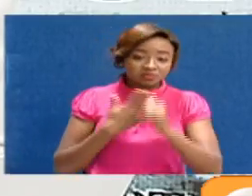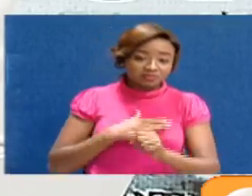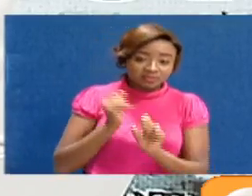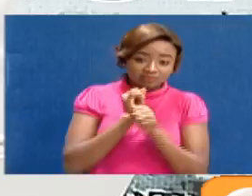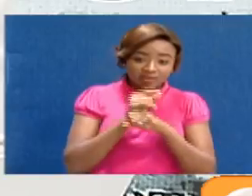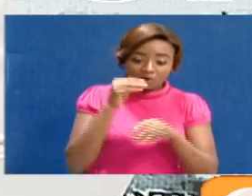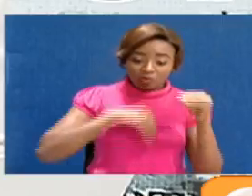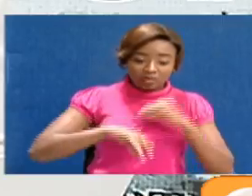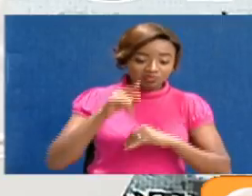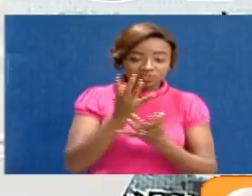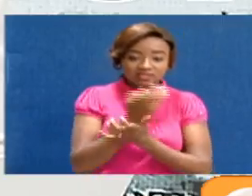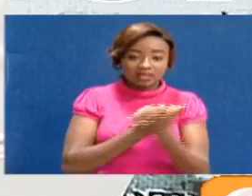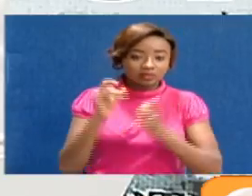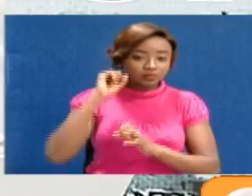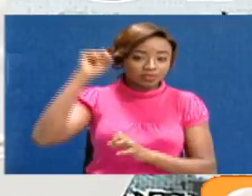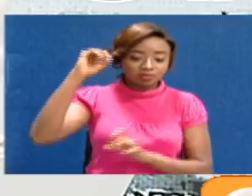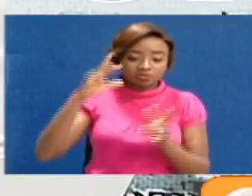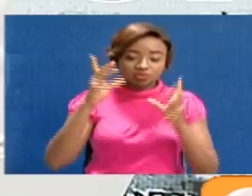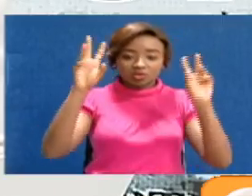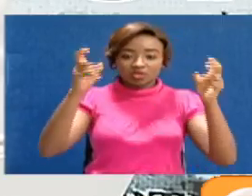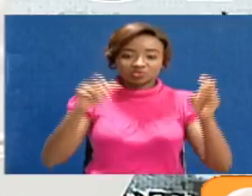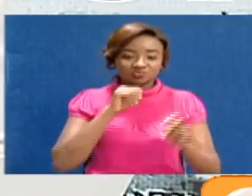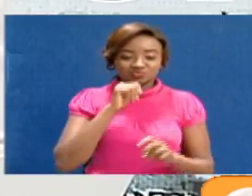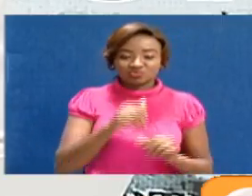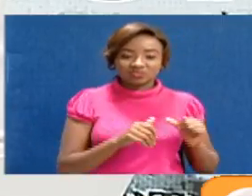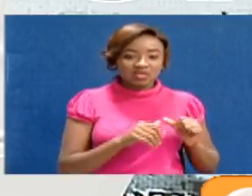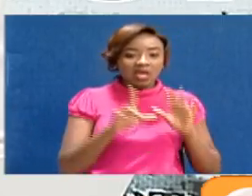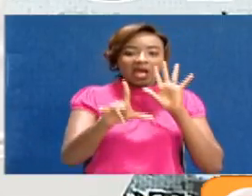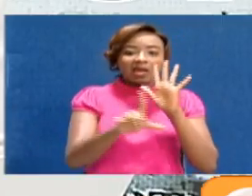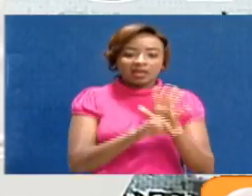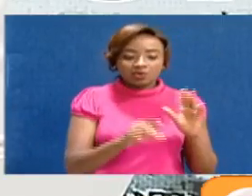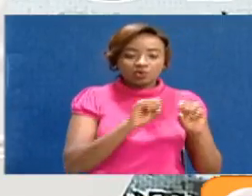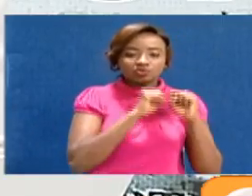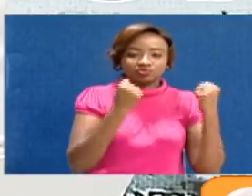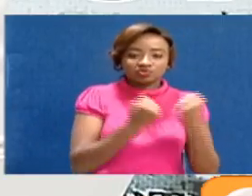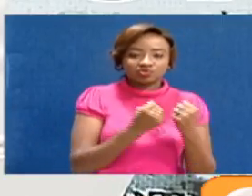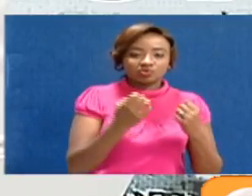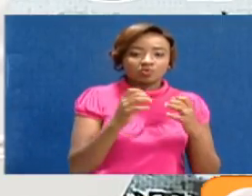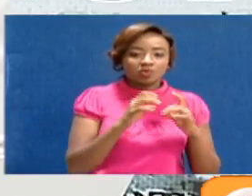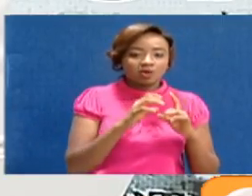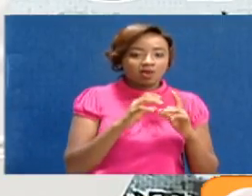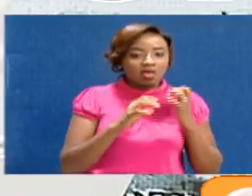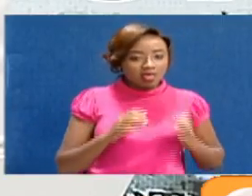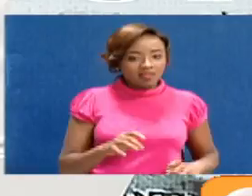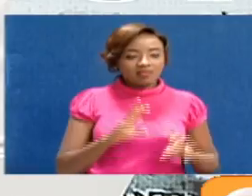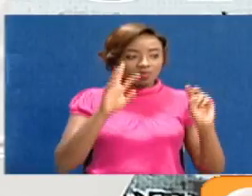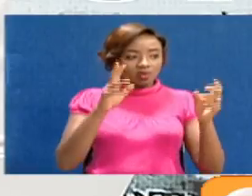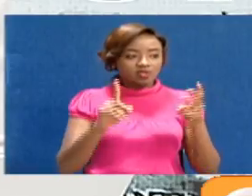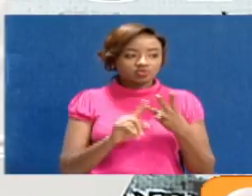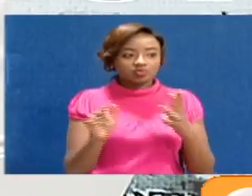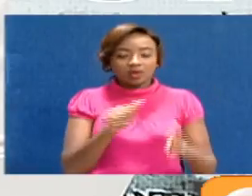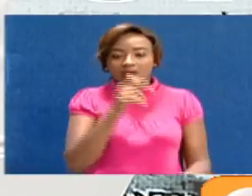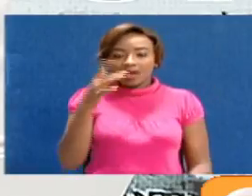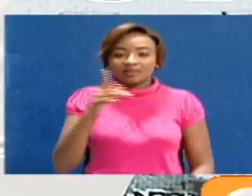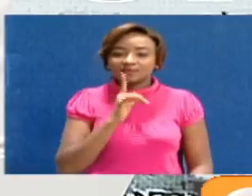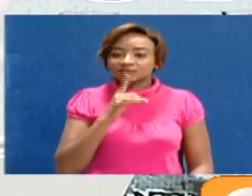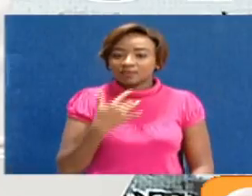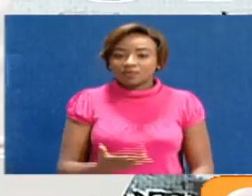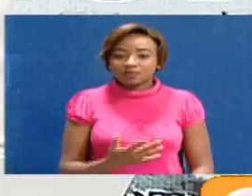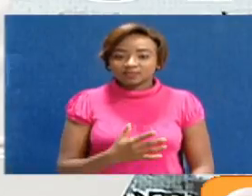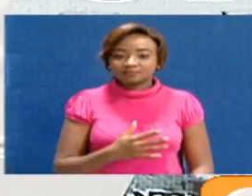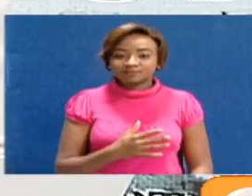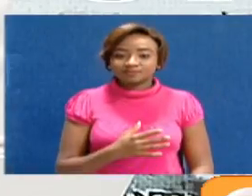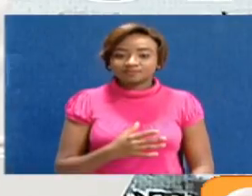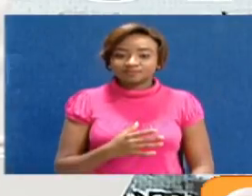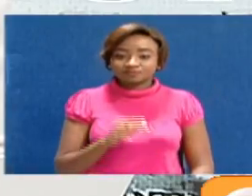a predominantly economic and political issue rather than a predominantly legal, social, or ethical issue. Let's see here. Miano Munene